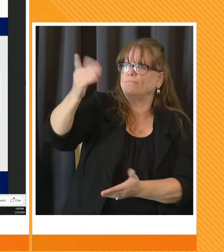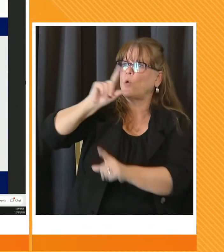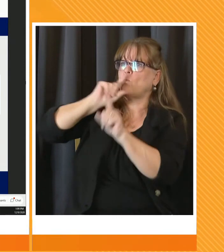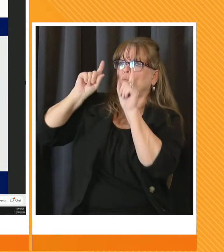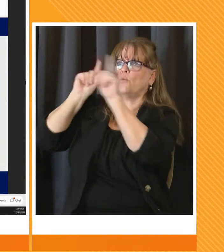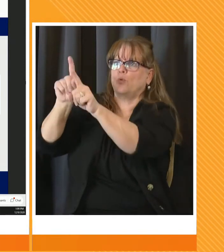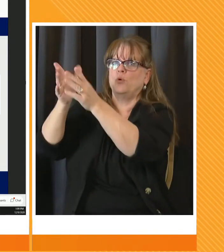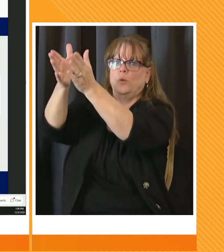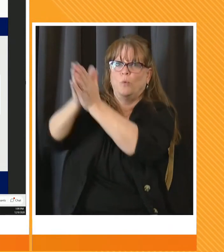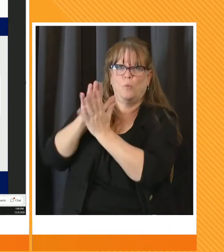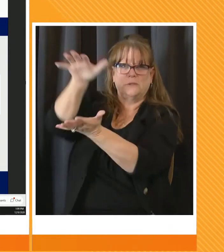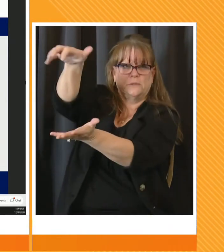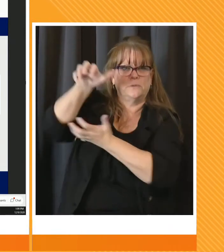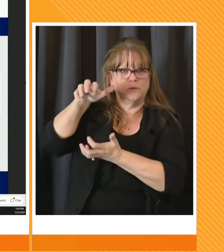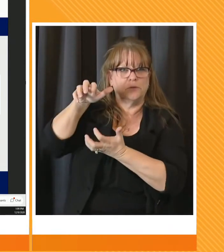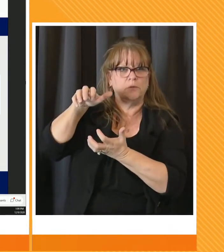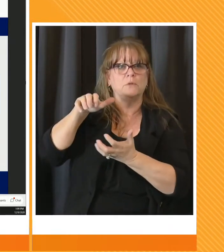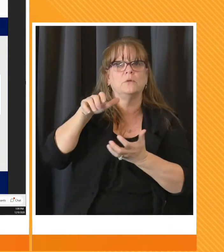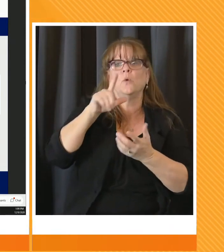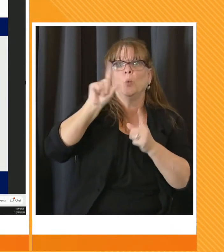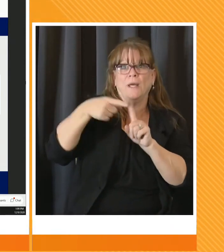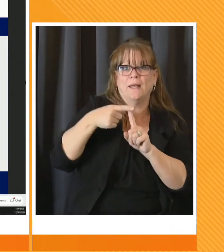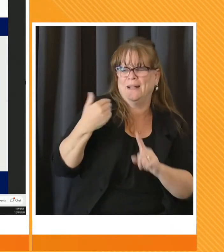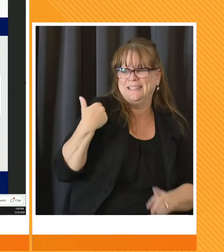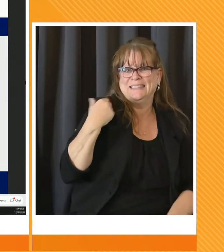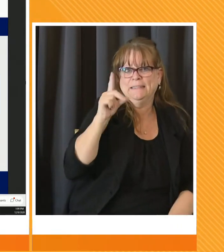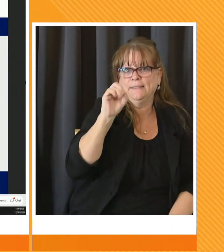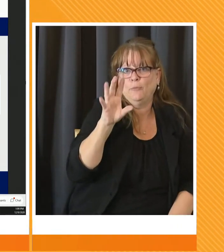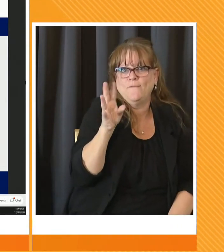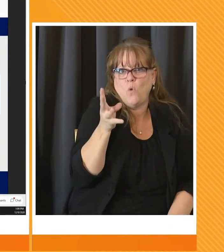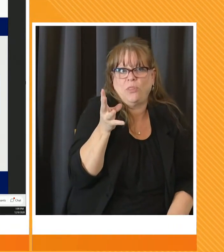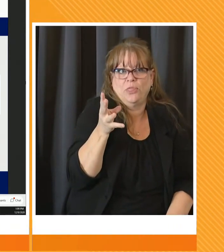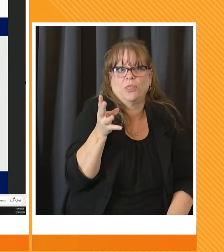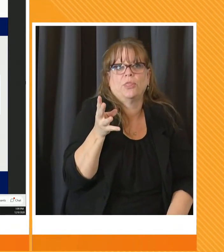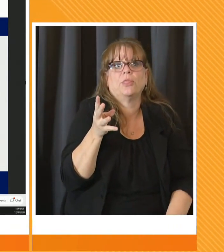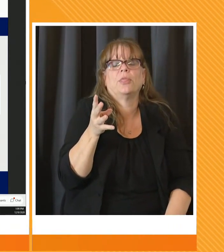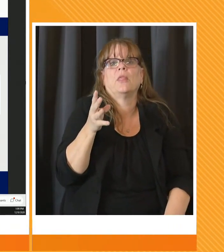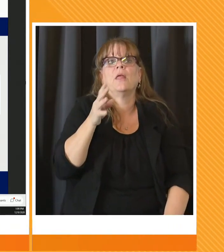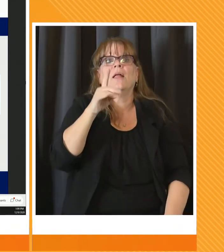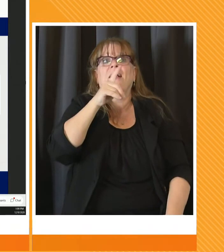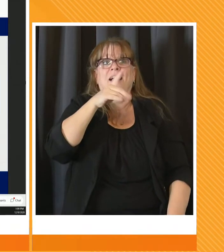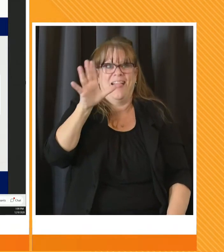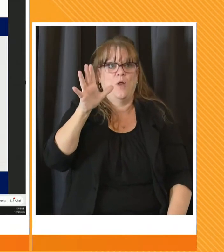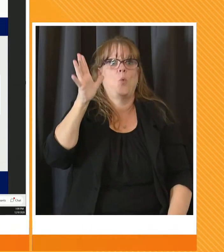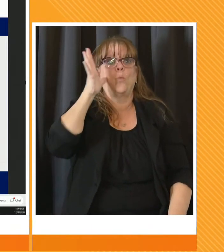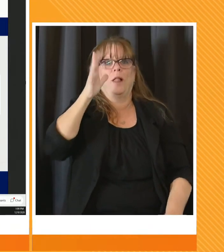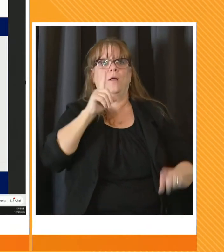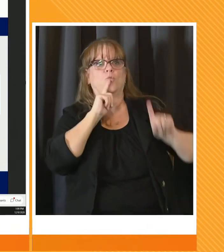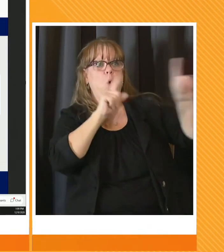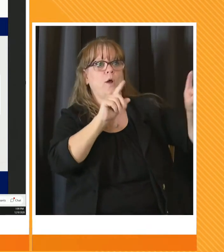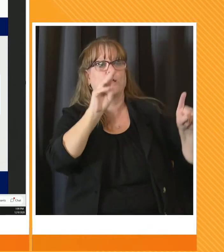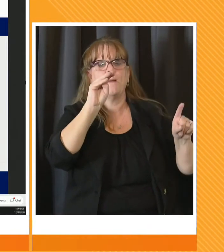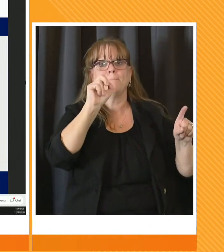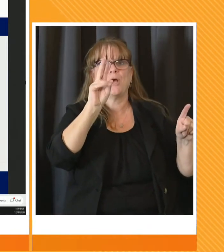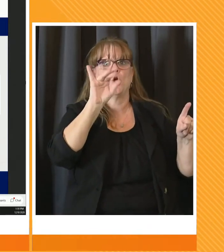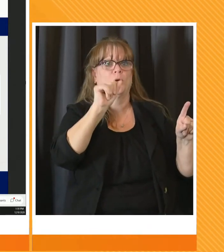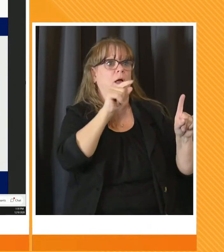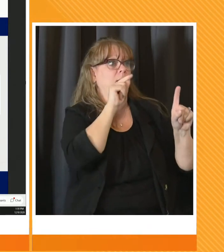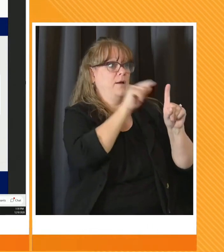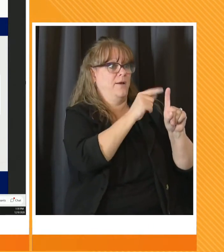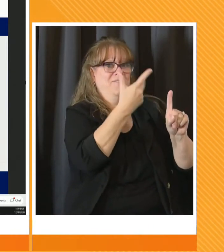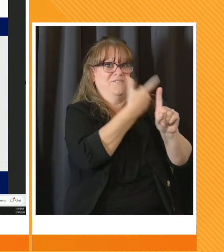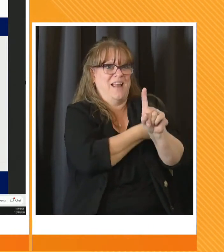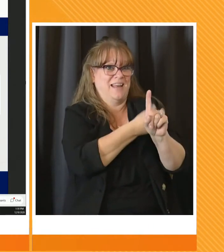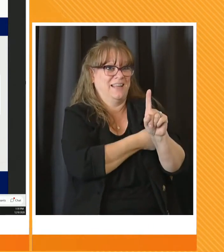of 95,600 Moderna vaccine either December 10th or 11th, which is tomorrow, or on